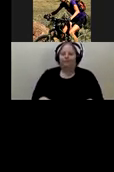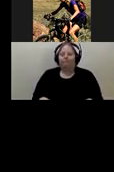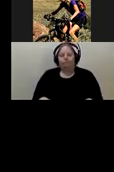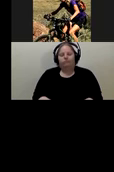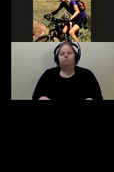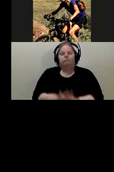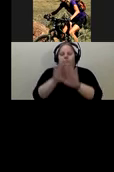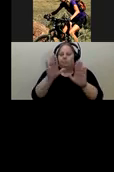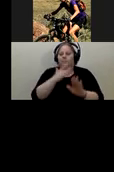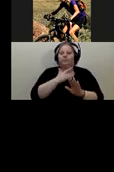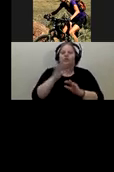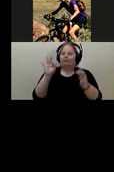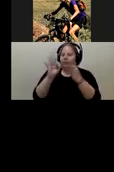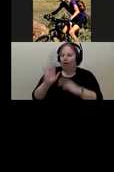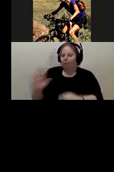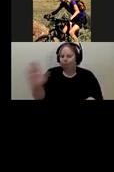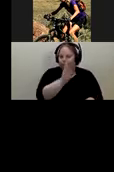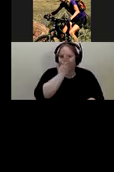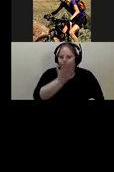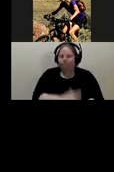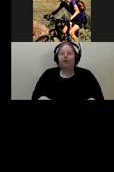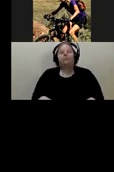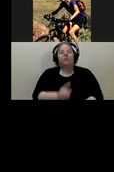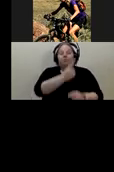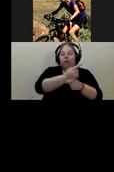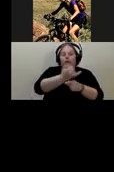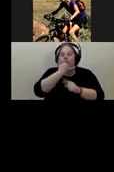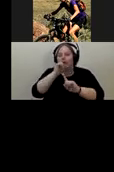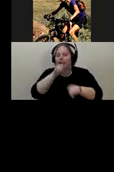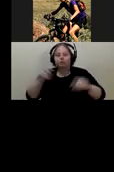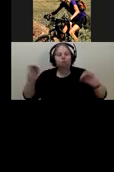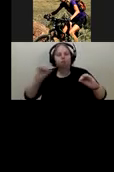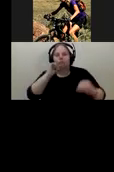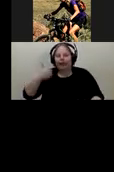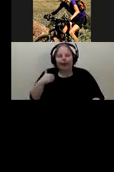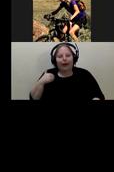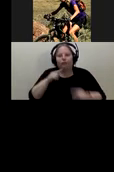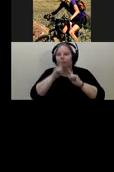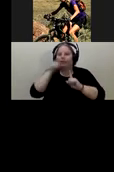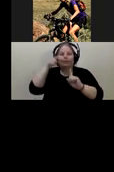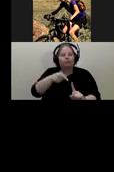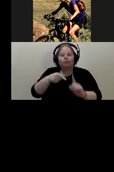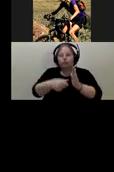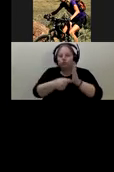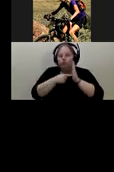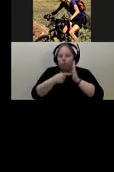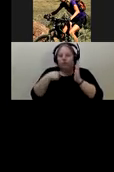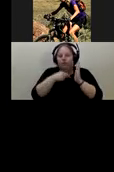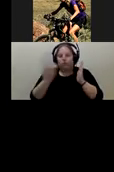I appreciate your feedback. Now, there are no right or wrong answers to this, but what this points out for us is this